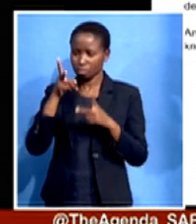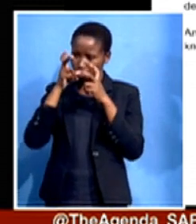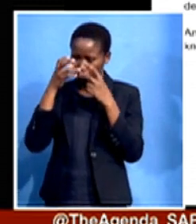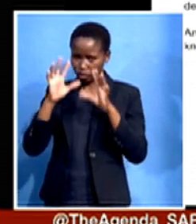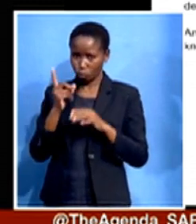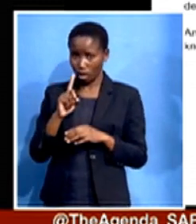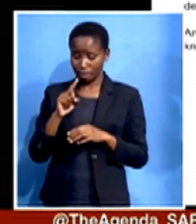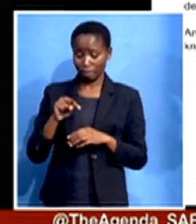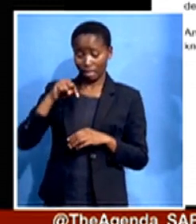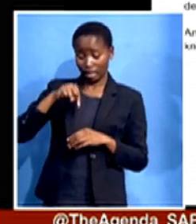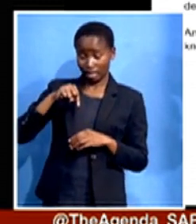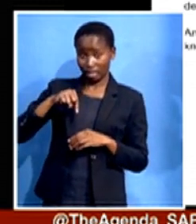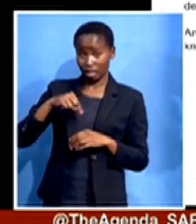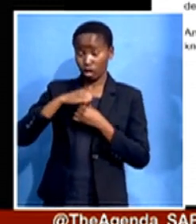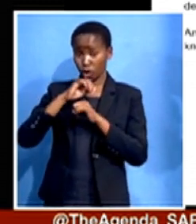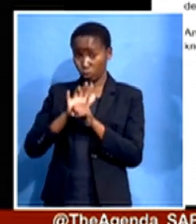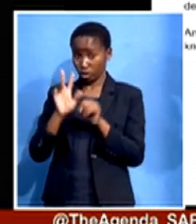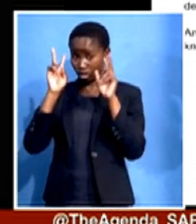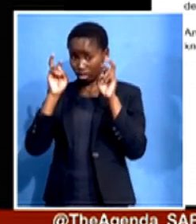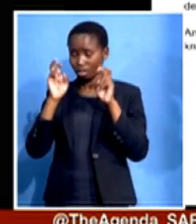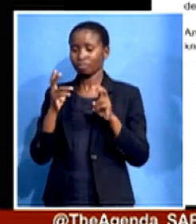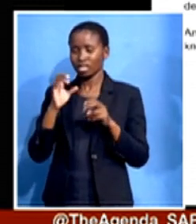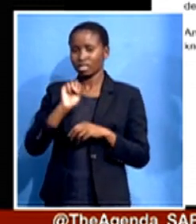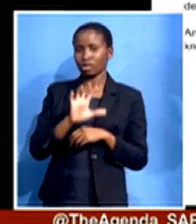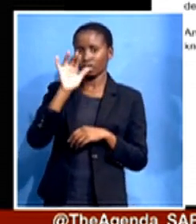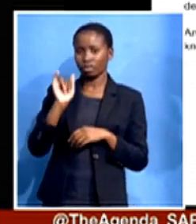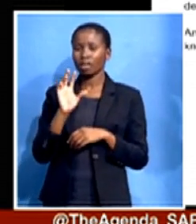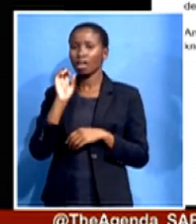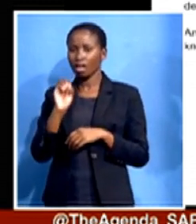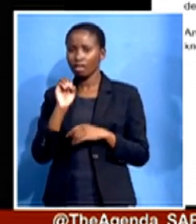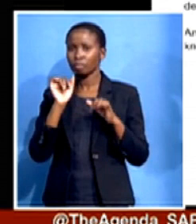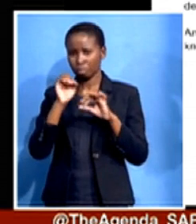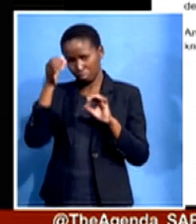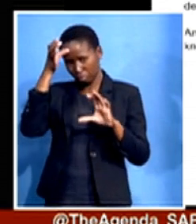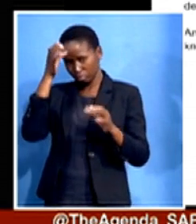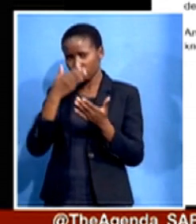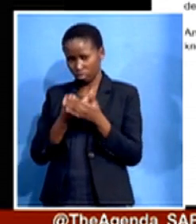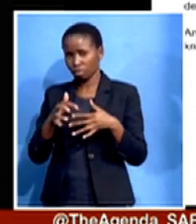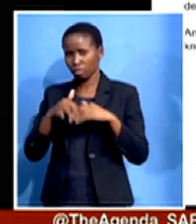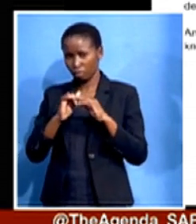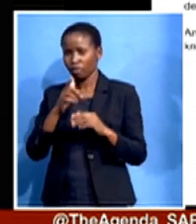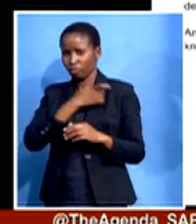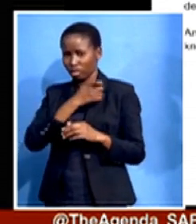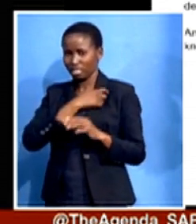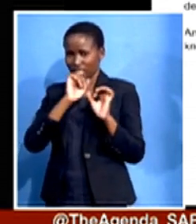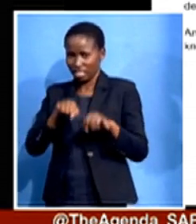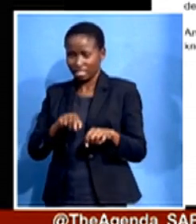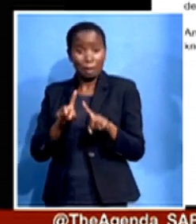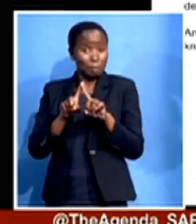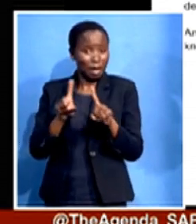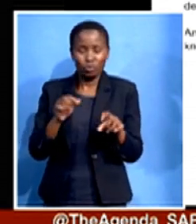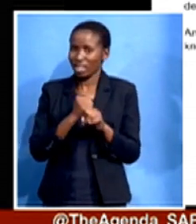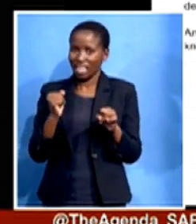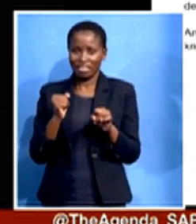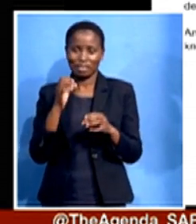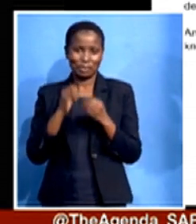Africa has pockets of excellence in the vaccine development, but we haven't pulled this together in order to see